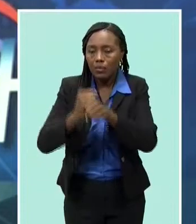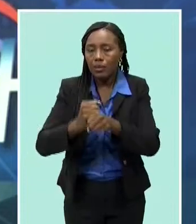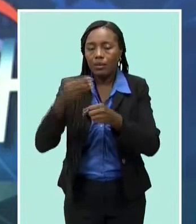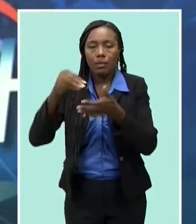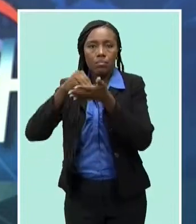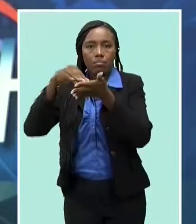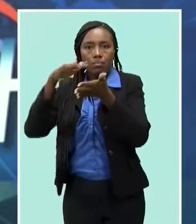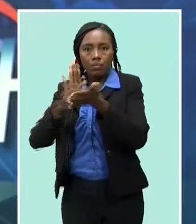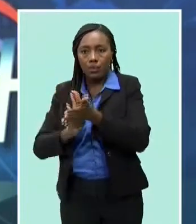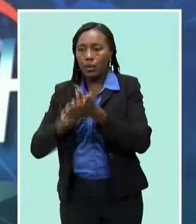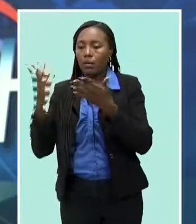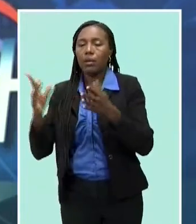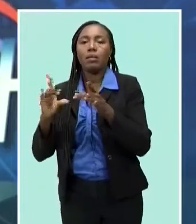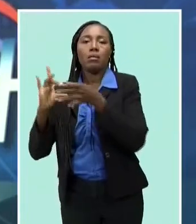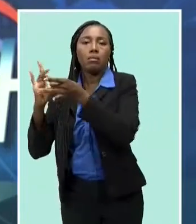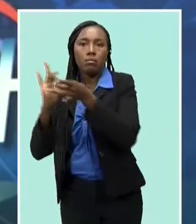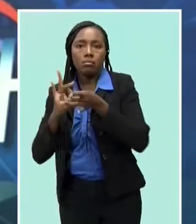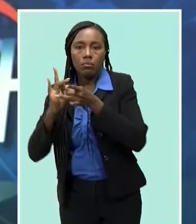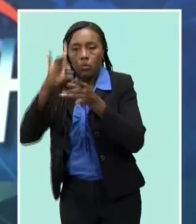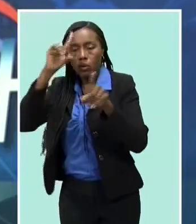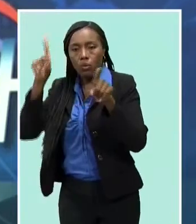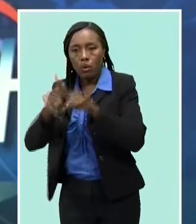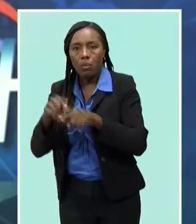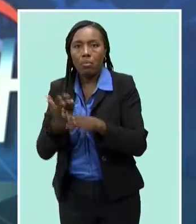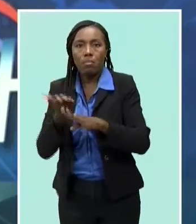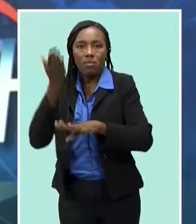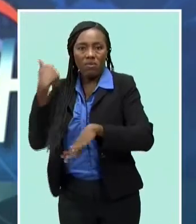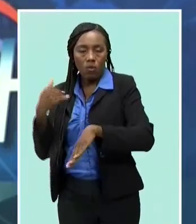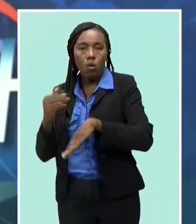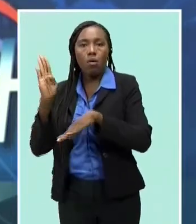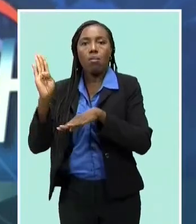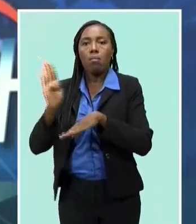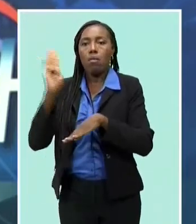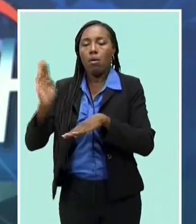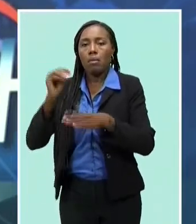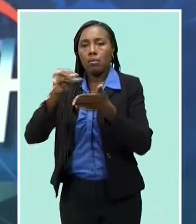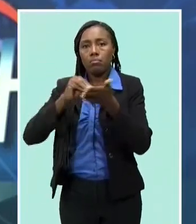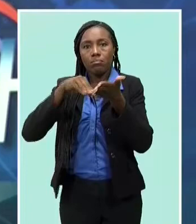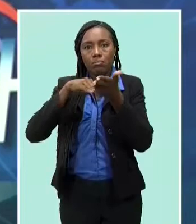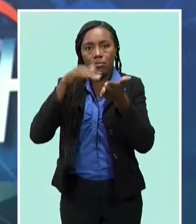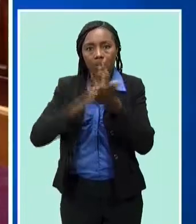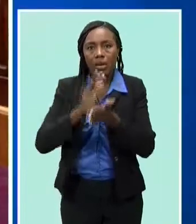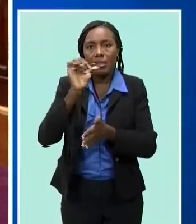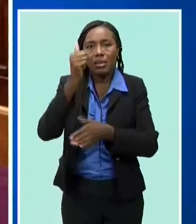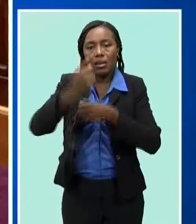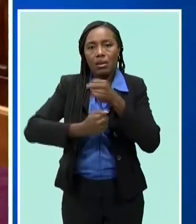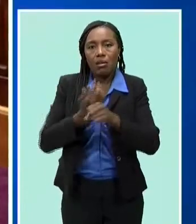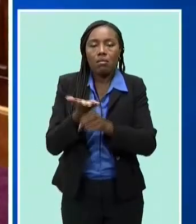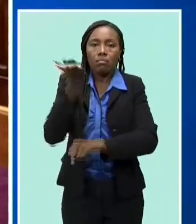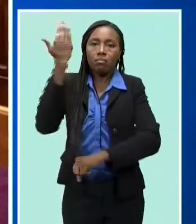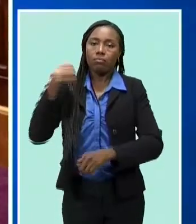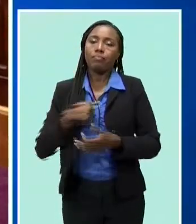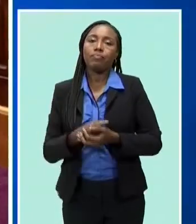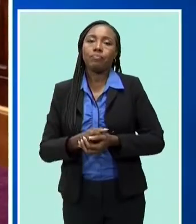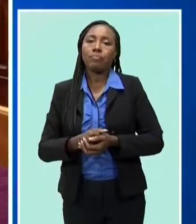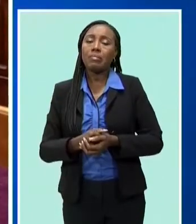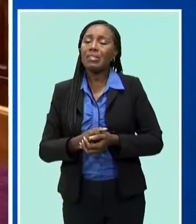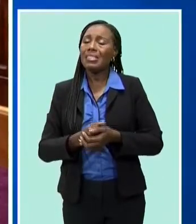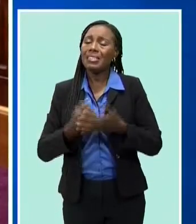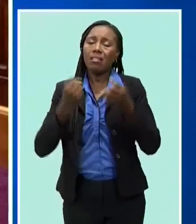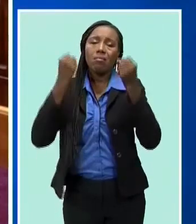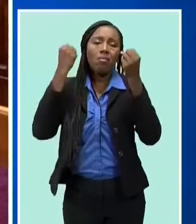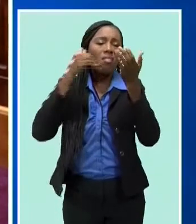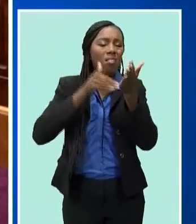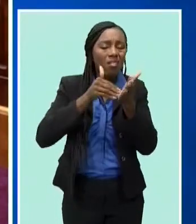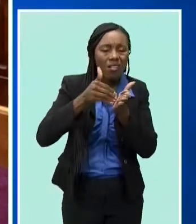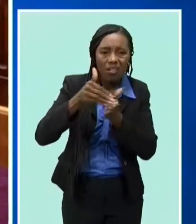Economic Partnership Agreement, which Barbados signed onto over a decade ago. Among the hundreds of articles that